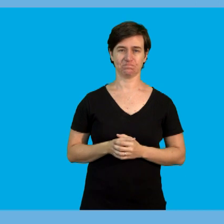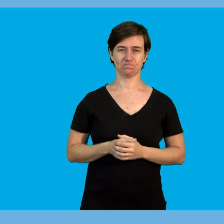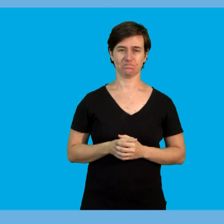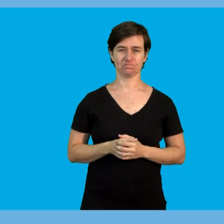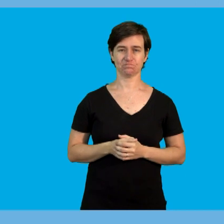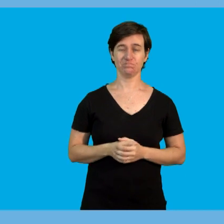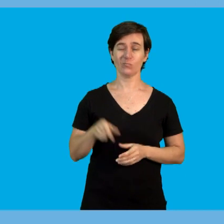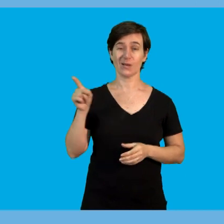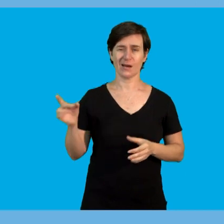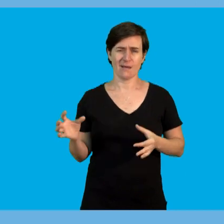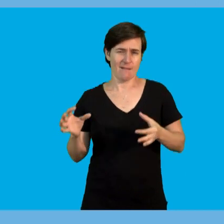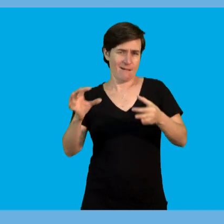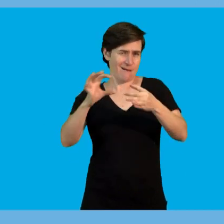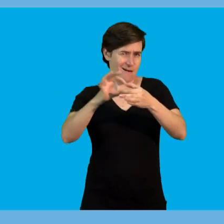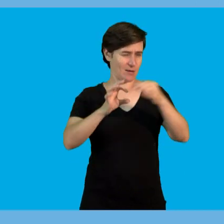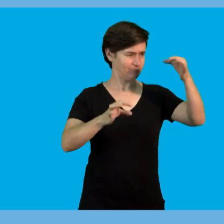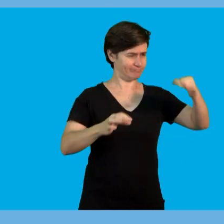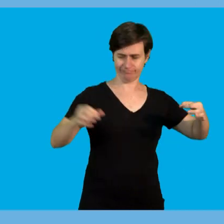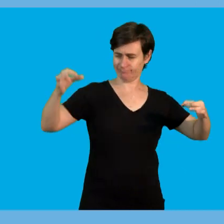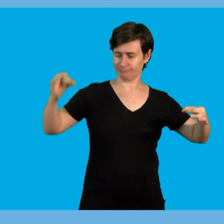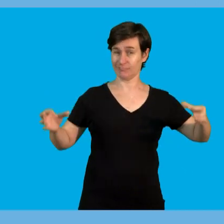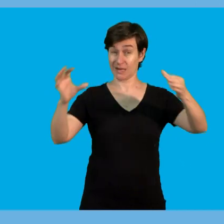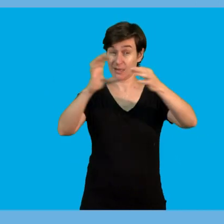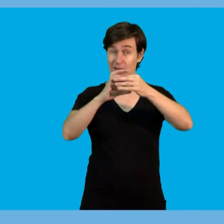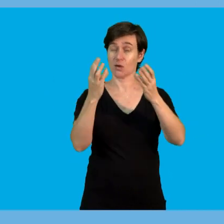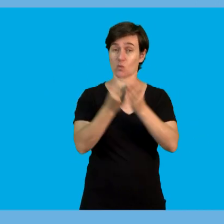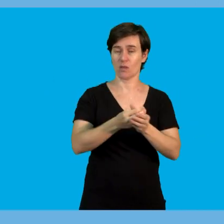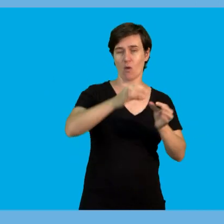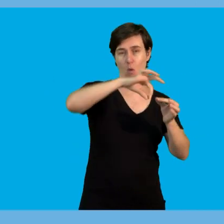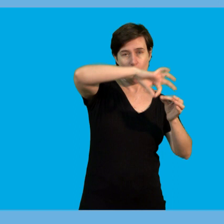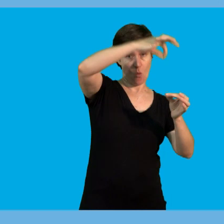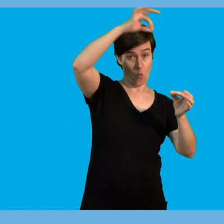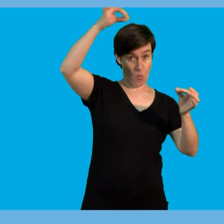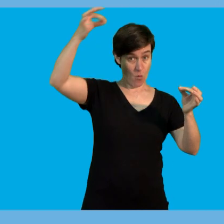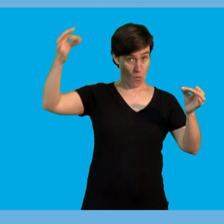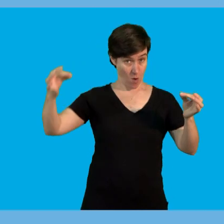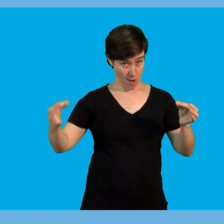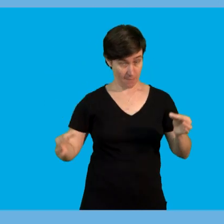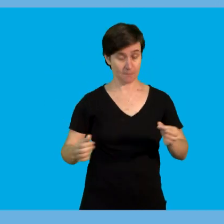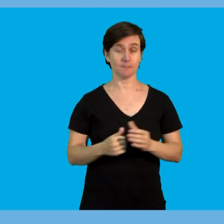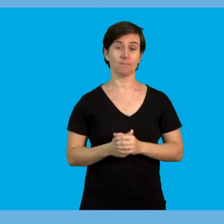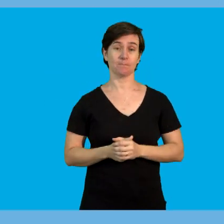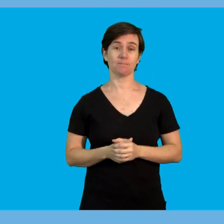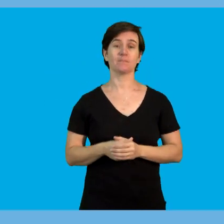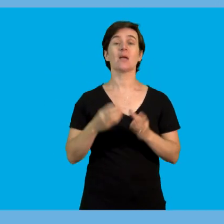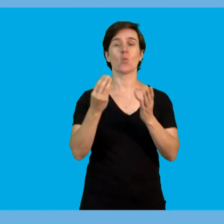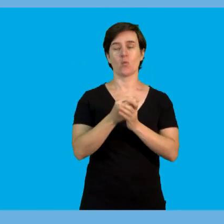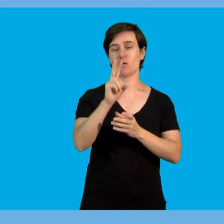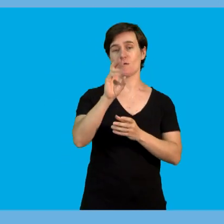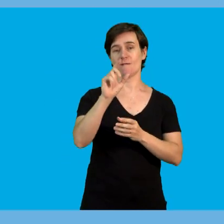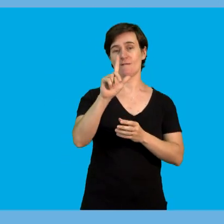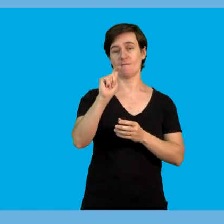And then he connects the two plates with electric conducting wires, with an electric conducting wire and a